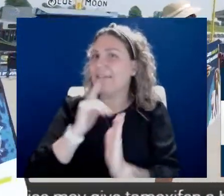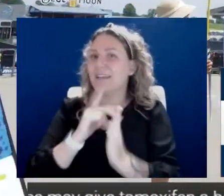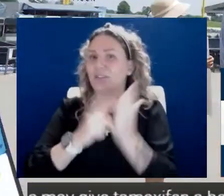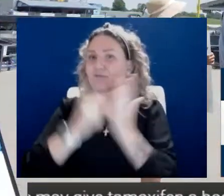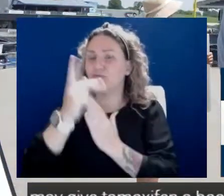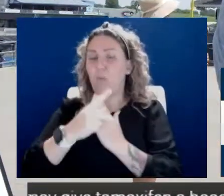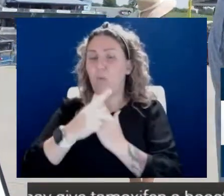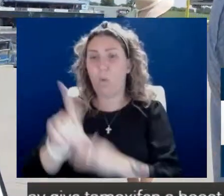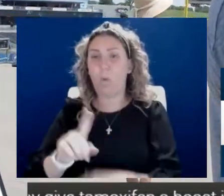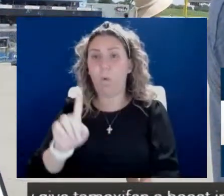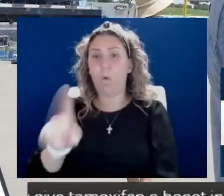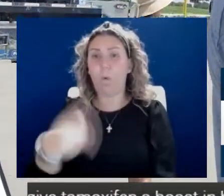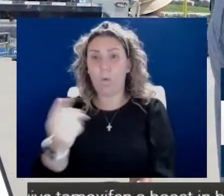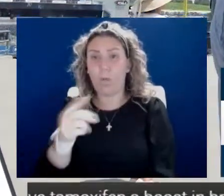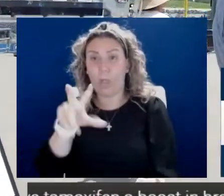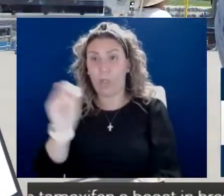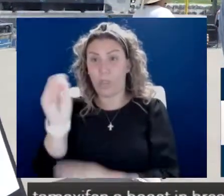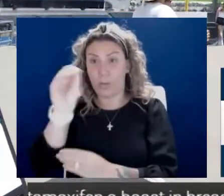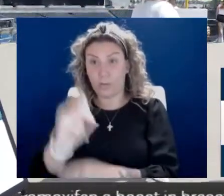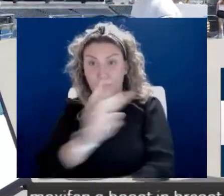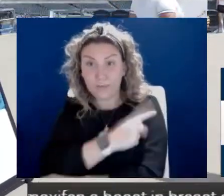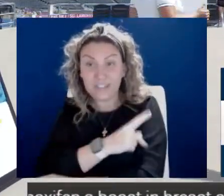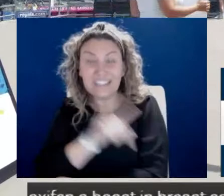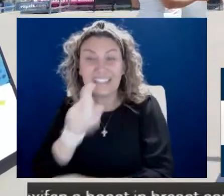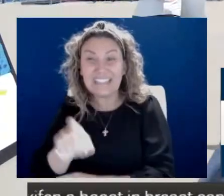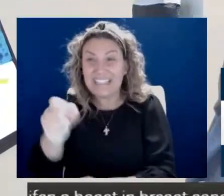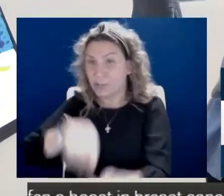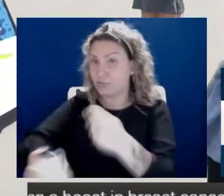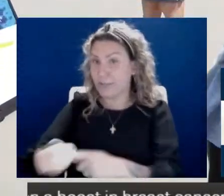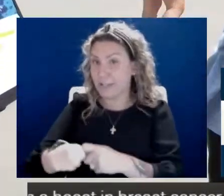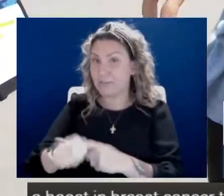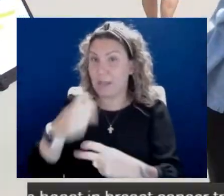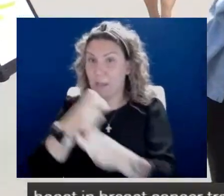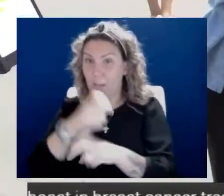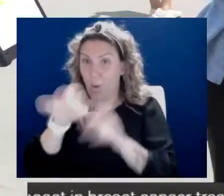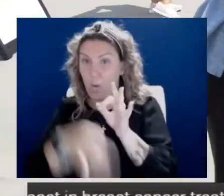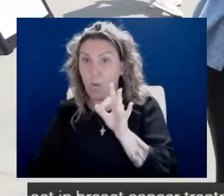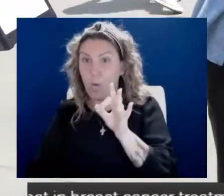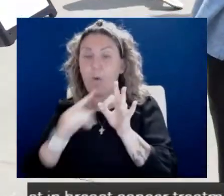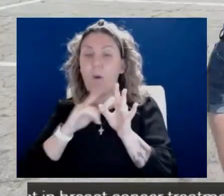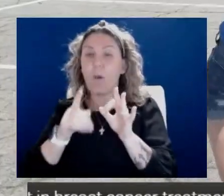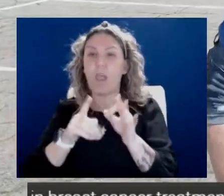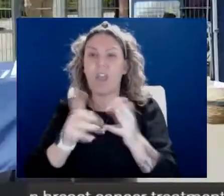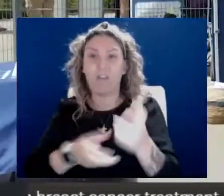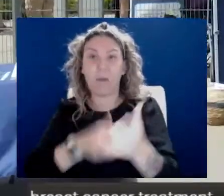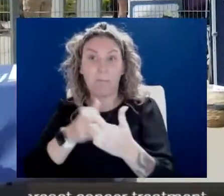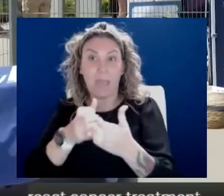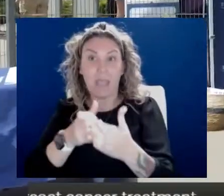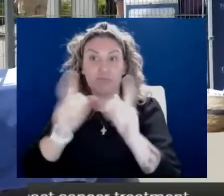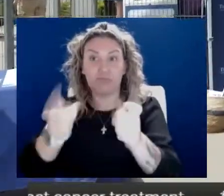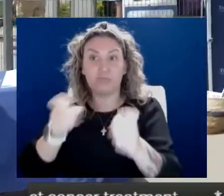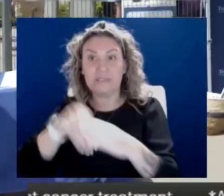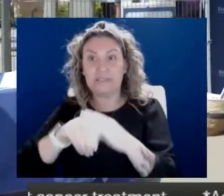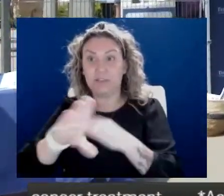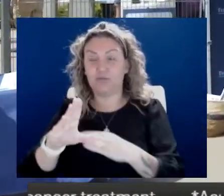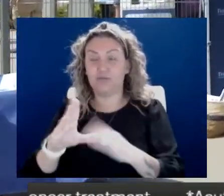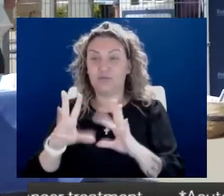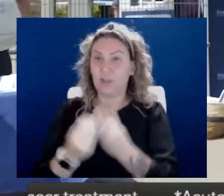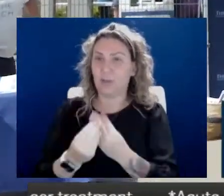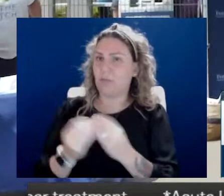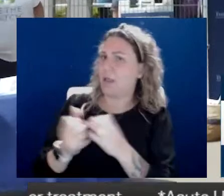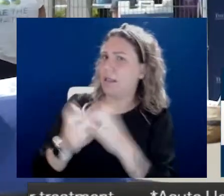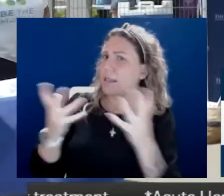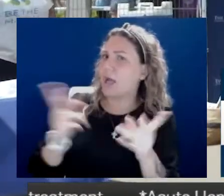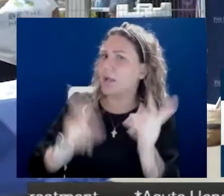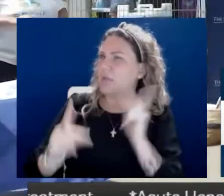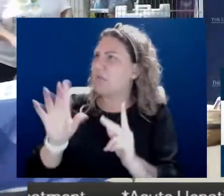of patients who need bone marrow transplants have a matching donor inside their own family. A lot of people, I think it's close to